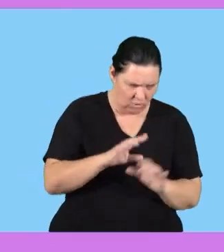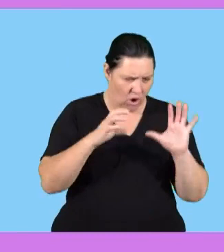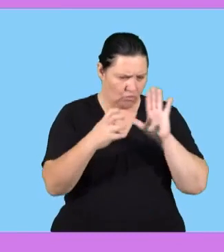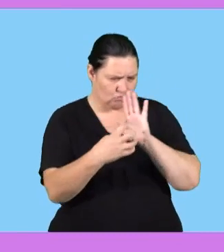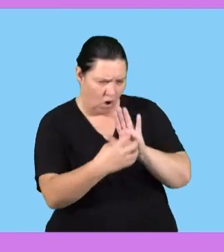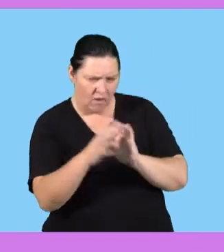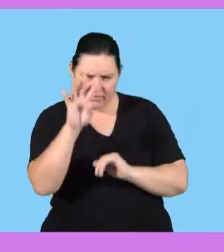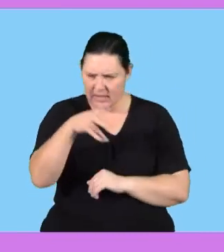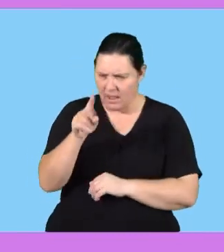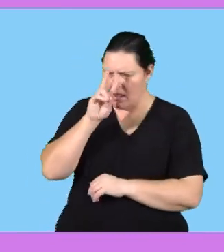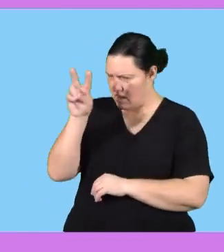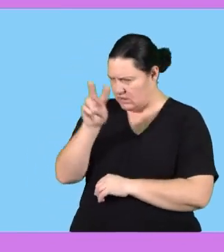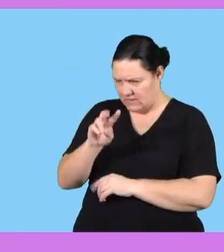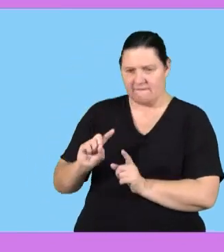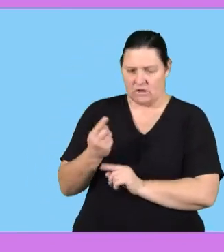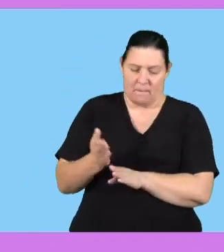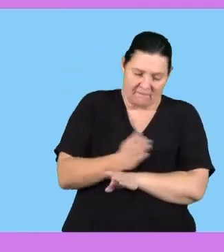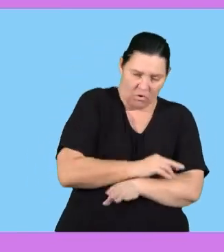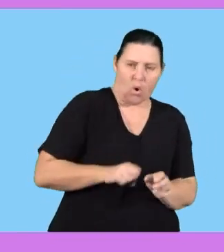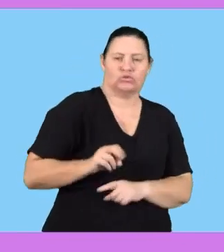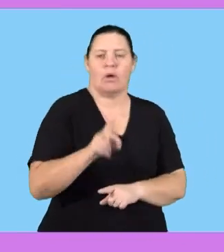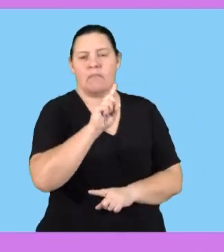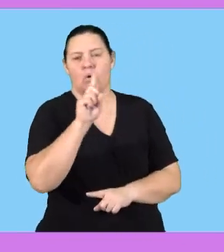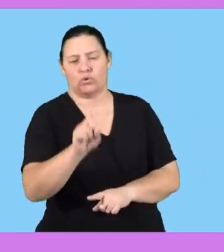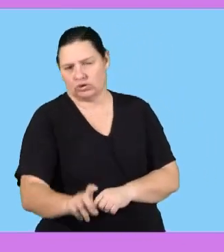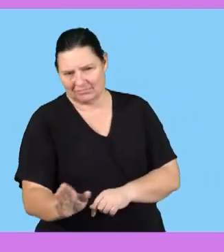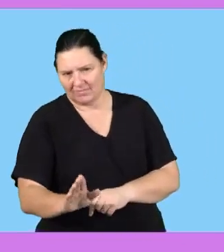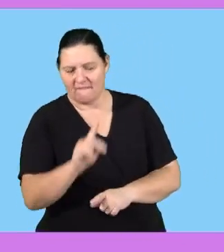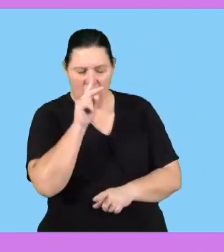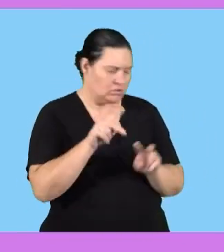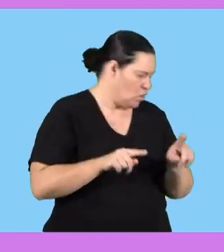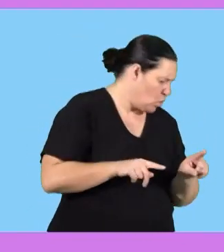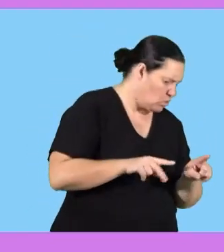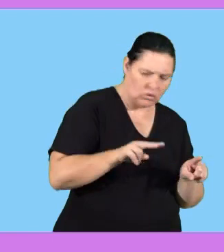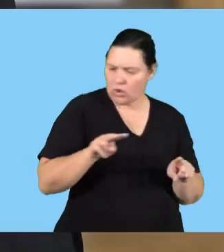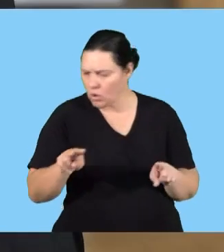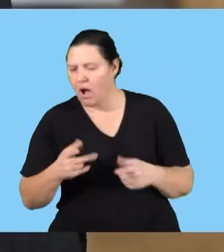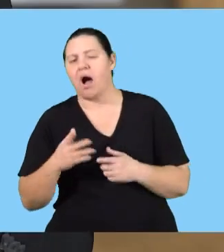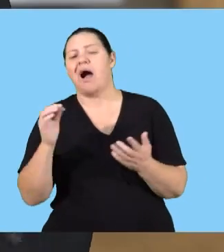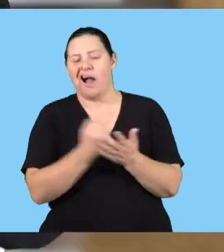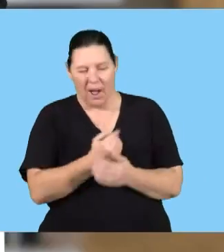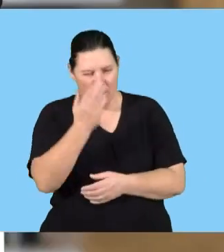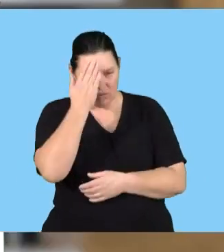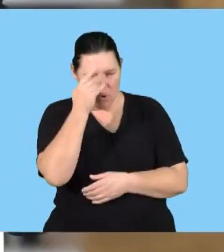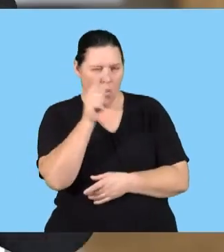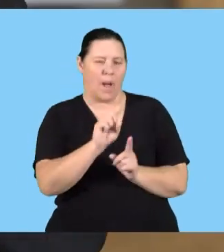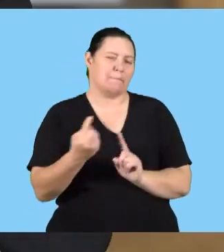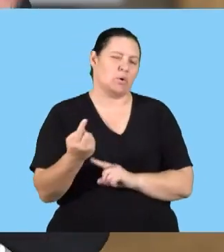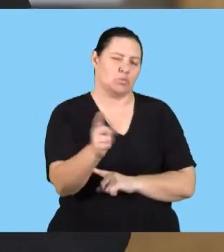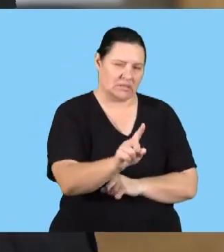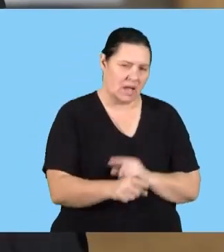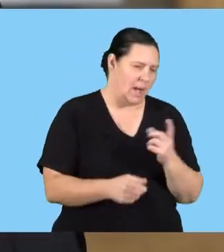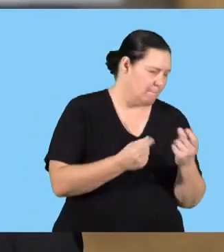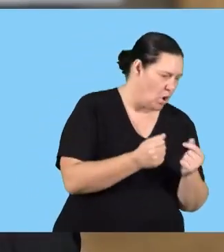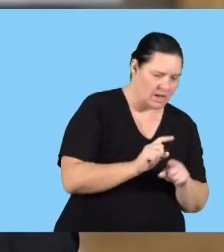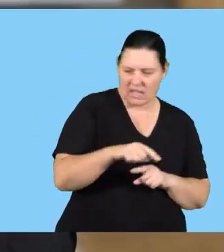to you, whether it's a graph or a table, right? Like you've seen in the lesson, I first looked at the table and I thought, okay, this